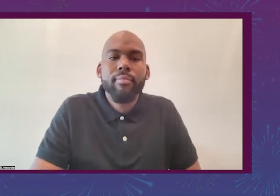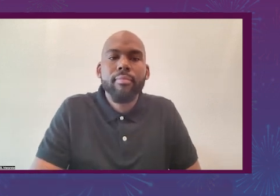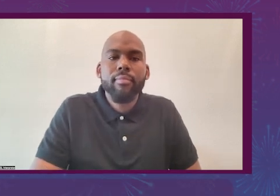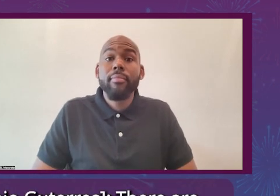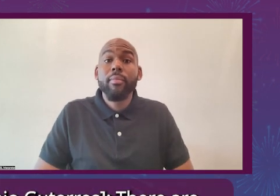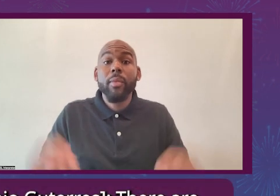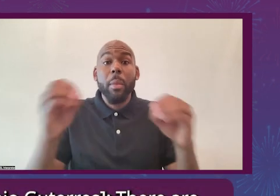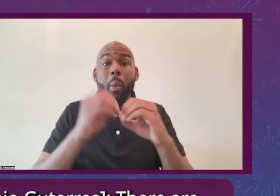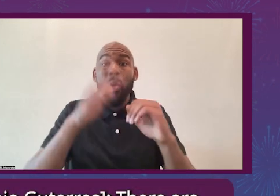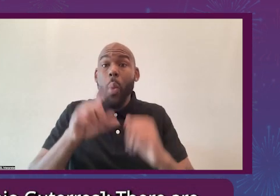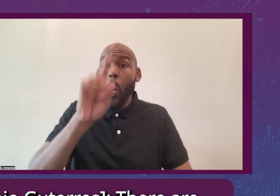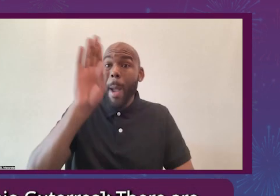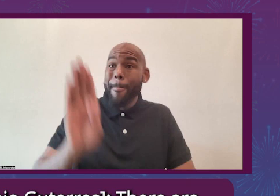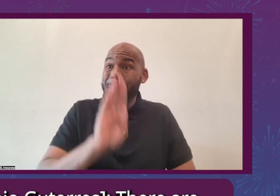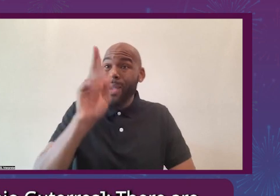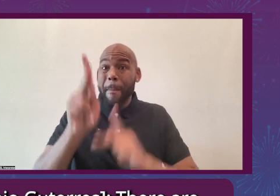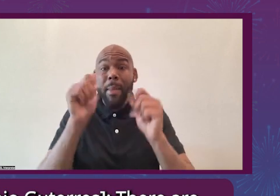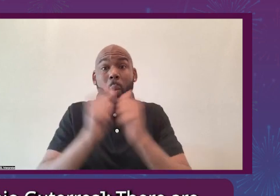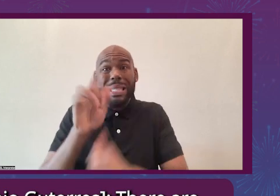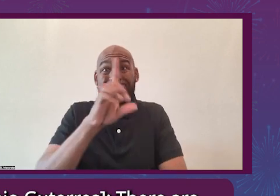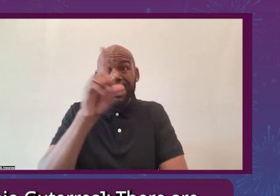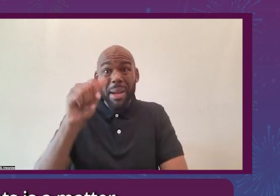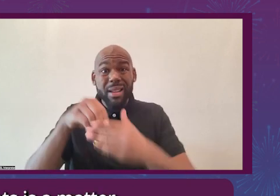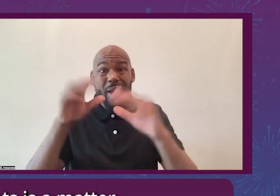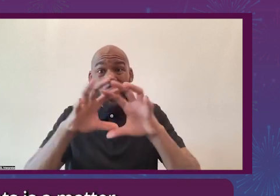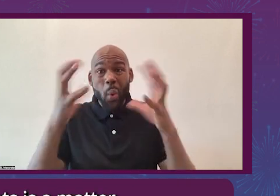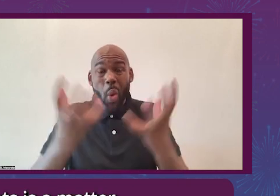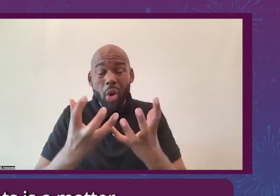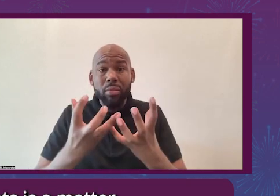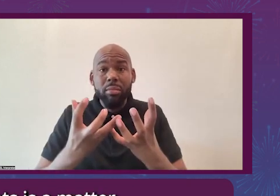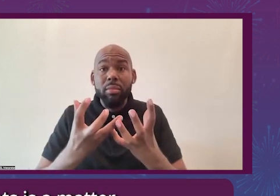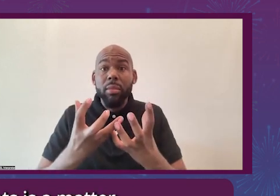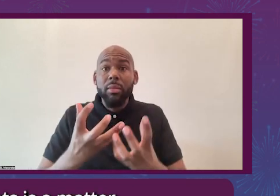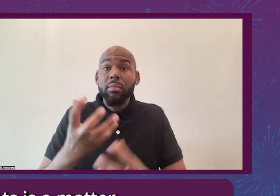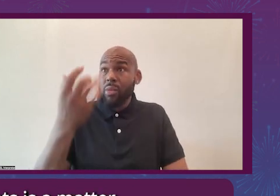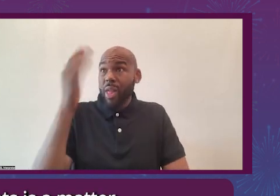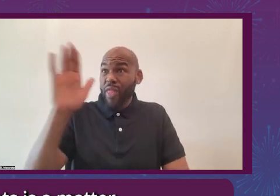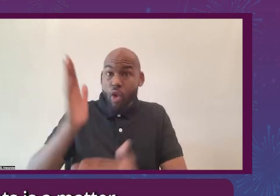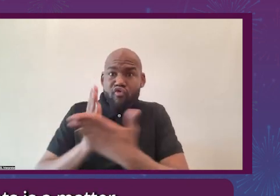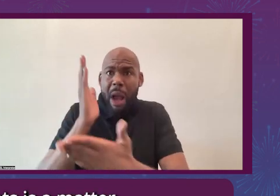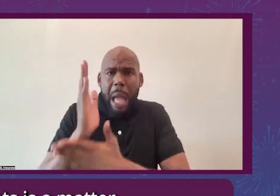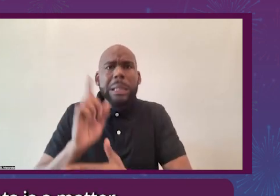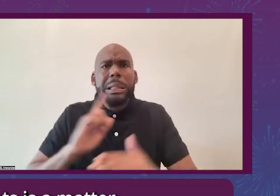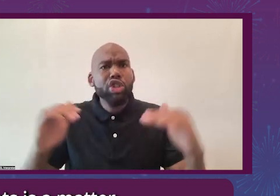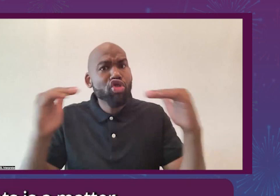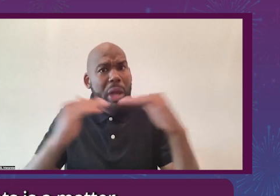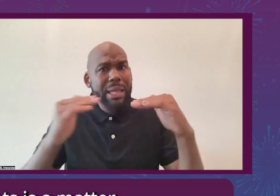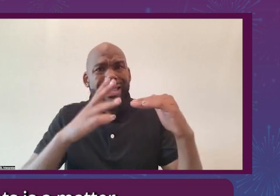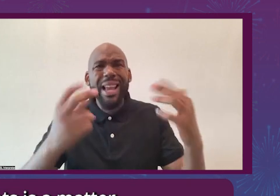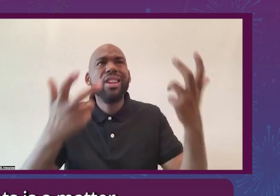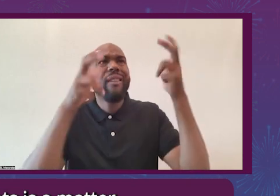Strategy. There are more than 1 billion people with disabilities in the world. Realizing their rights is a matter